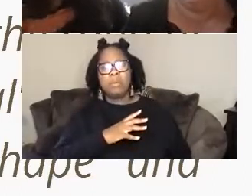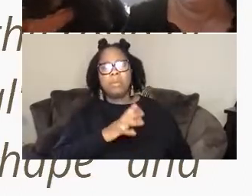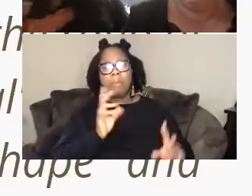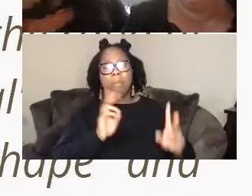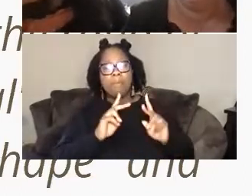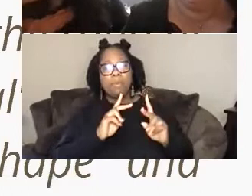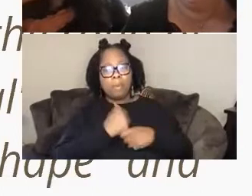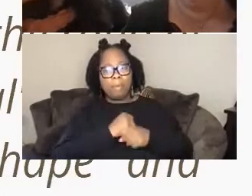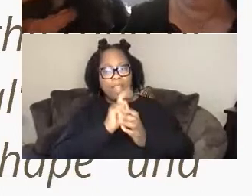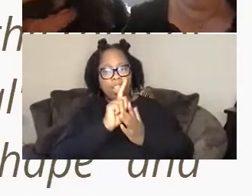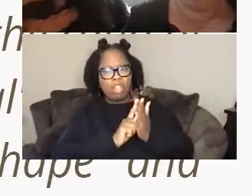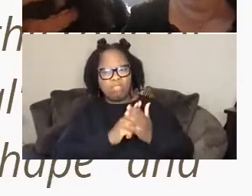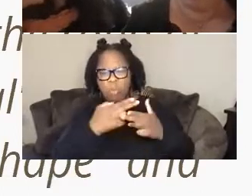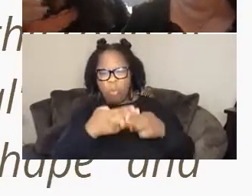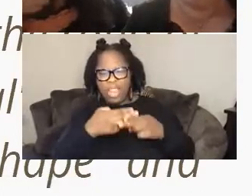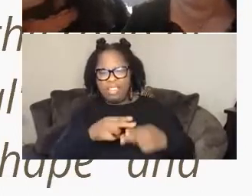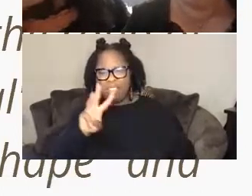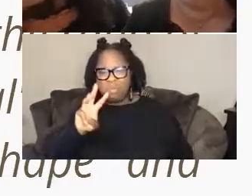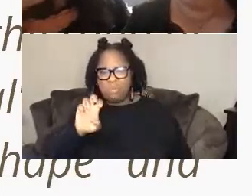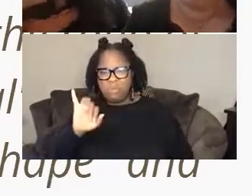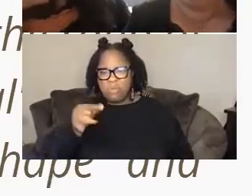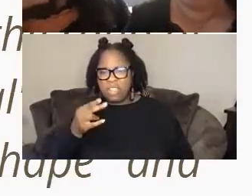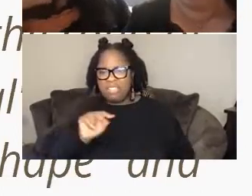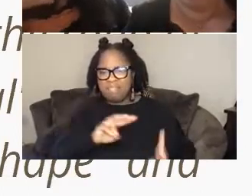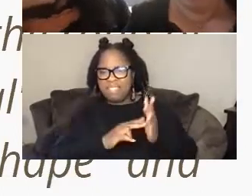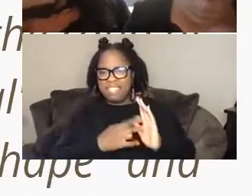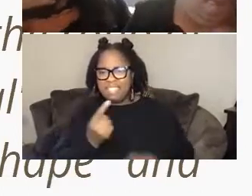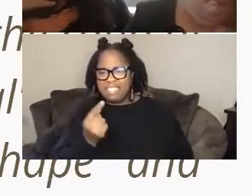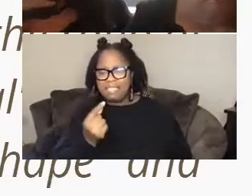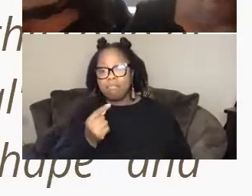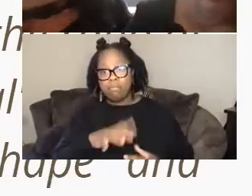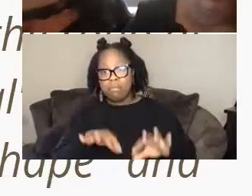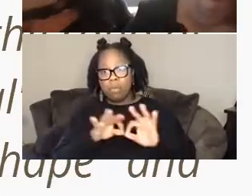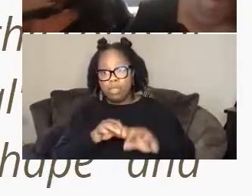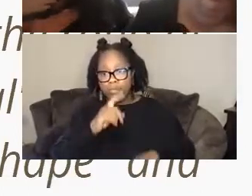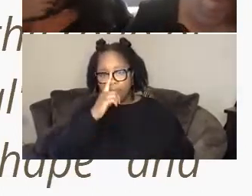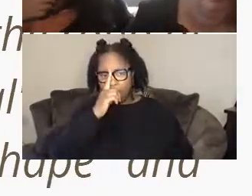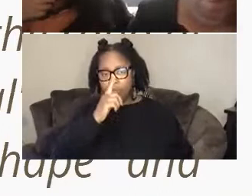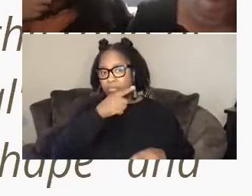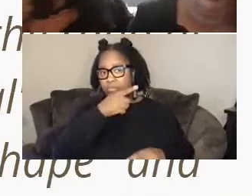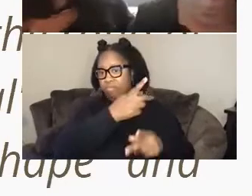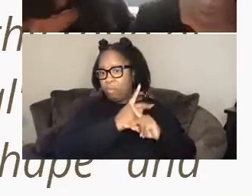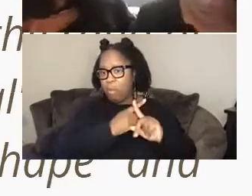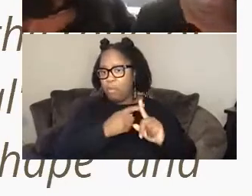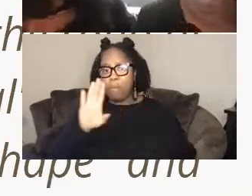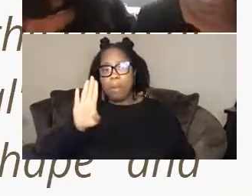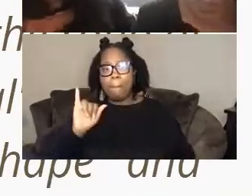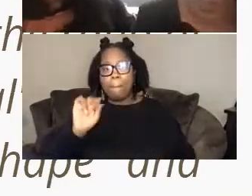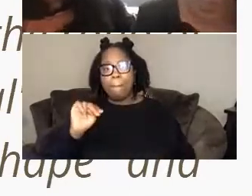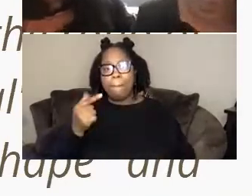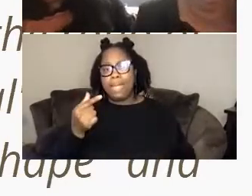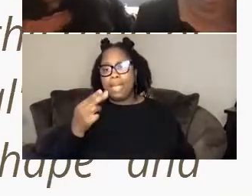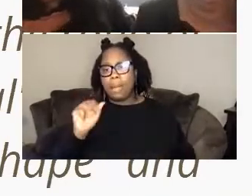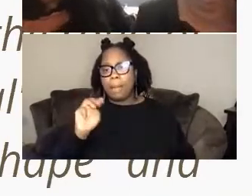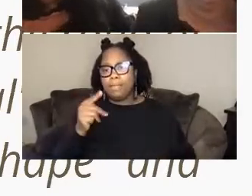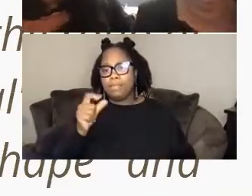weight is really important. And so this definition is the Binghamton definition. It also looks to me like it's probably